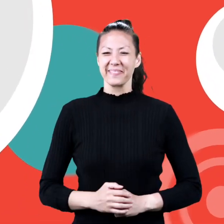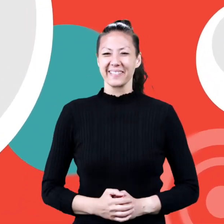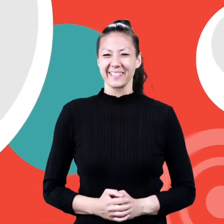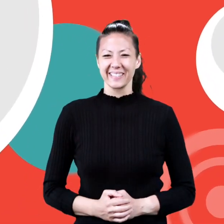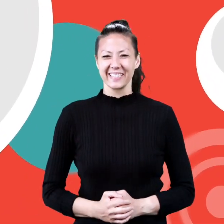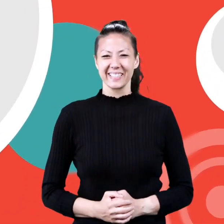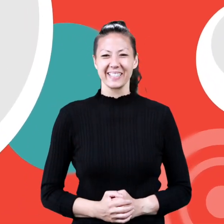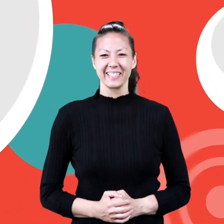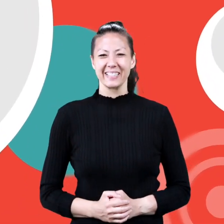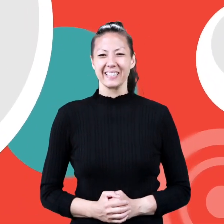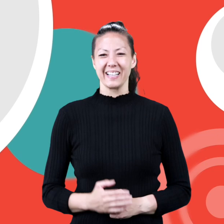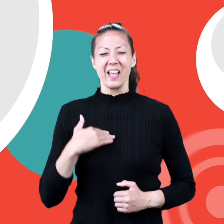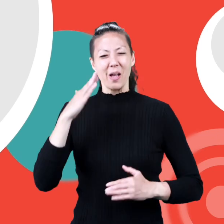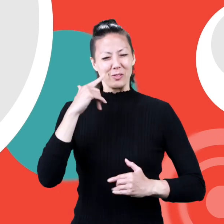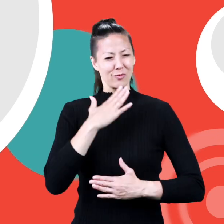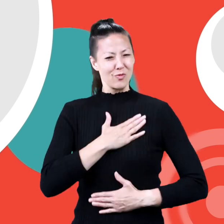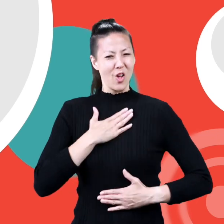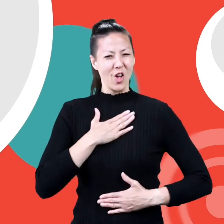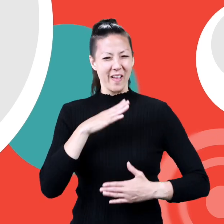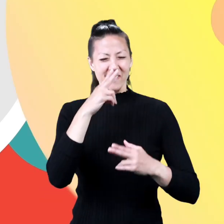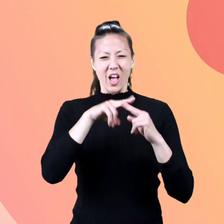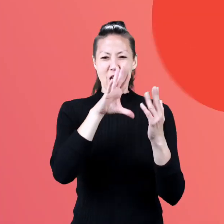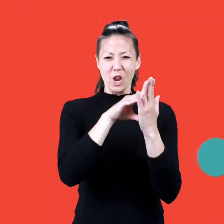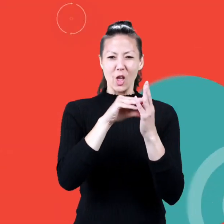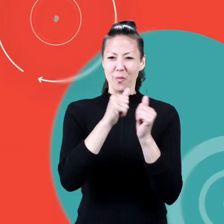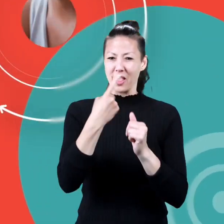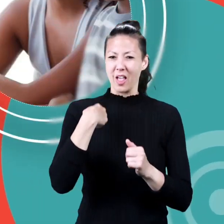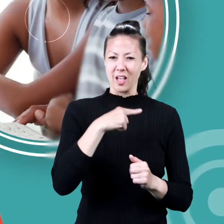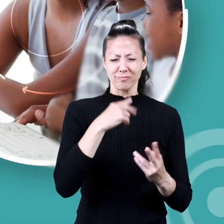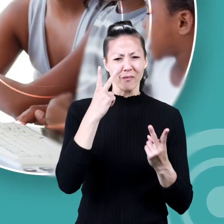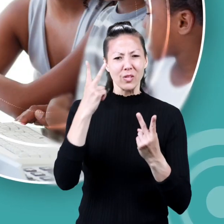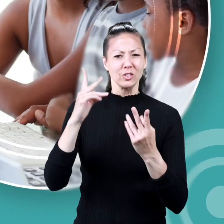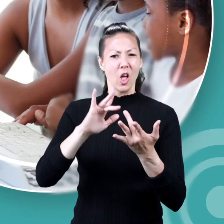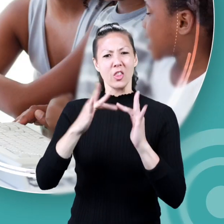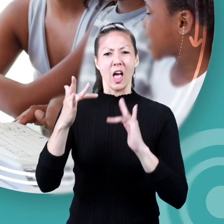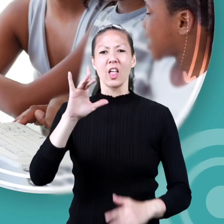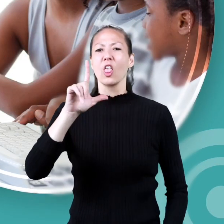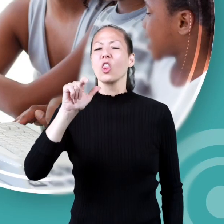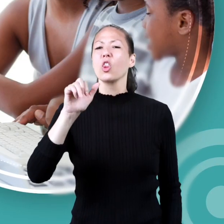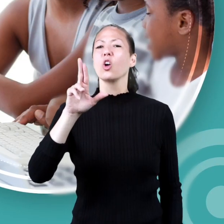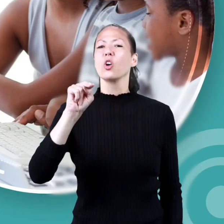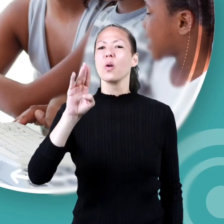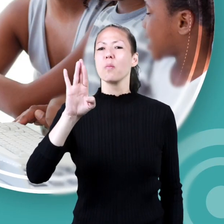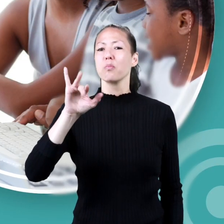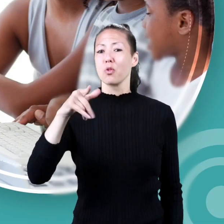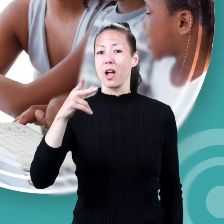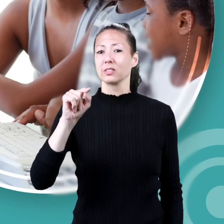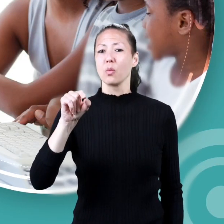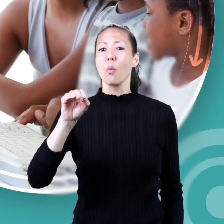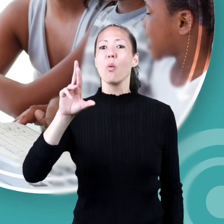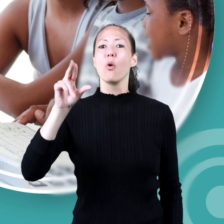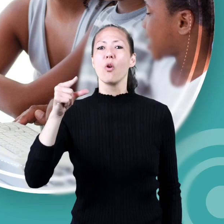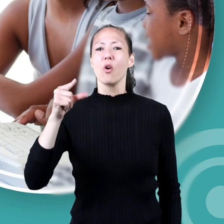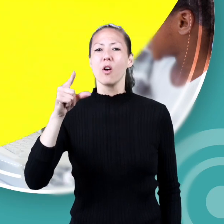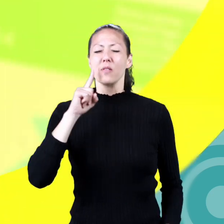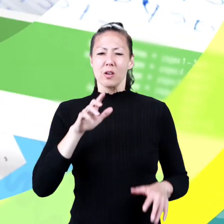Hope you had fun learning with us. Visit us at learnbright.org for thousands of